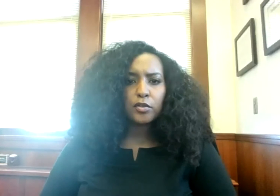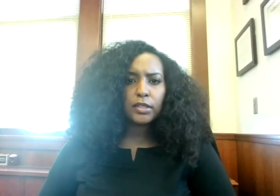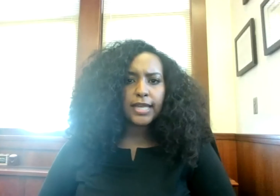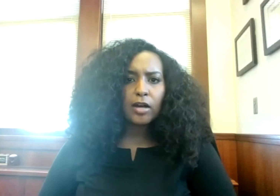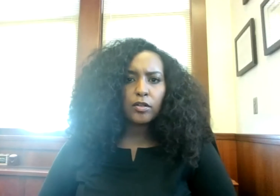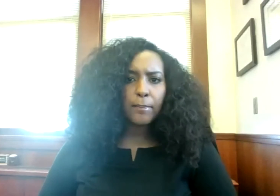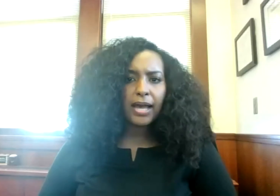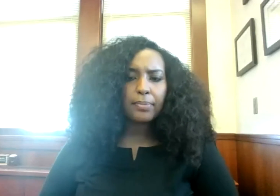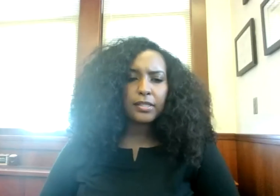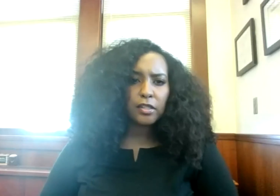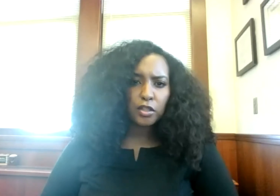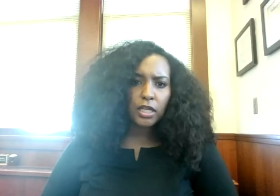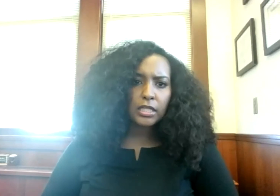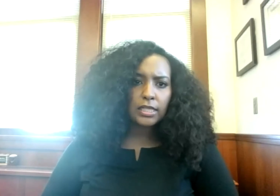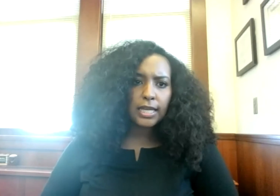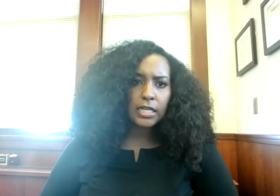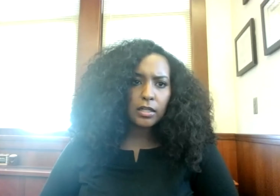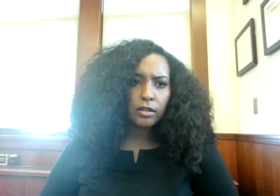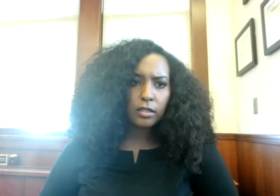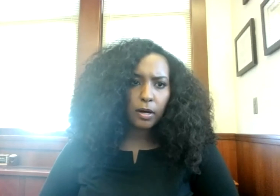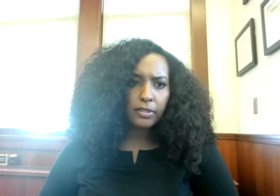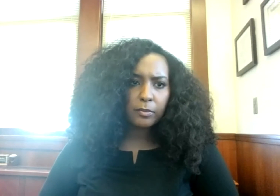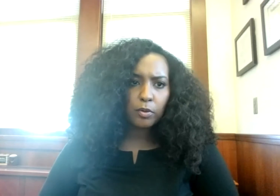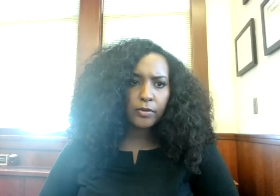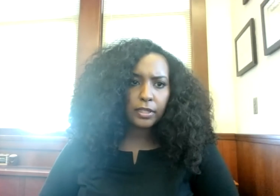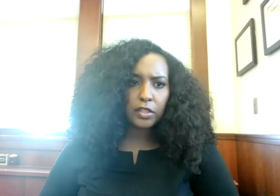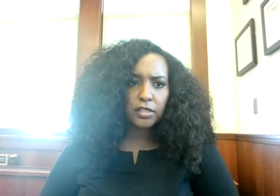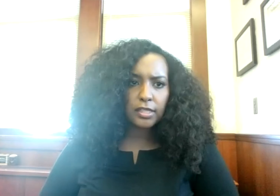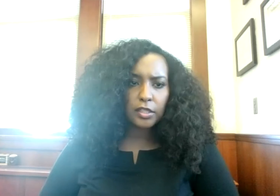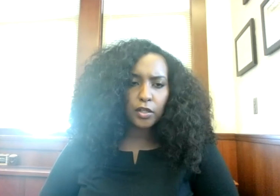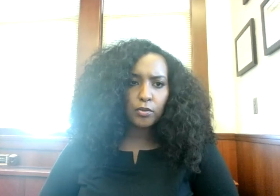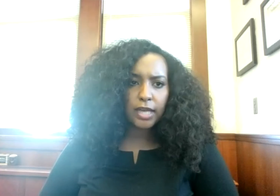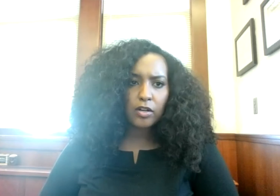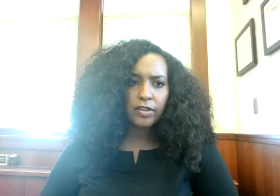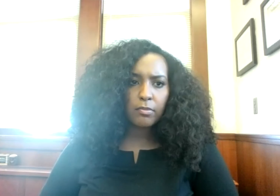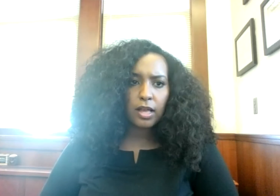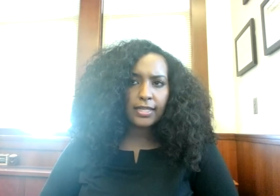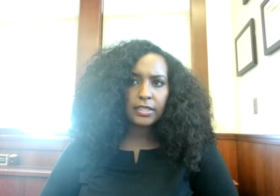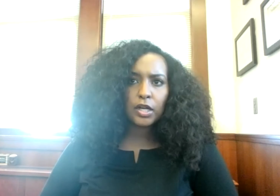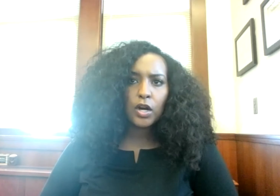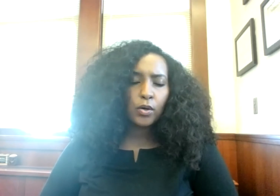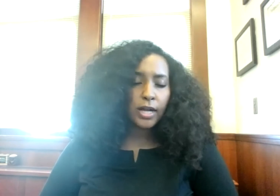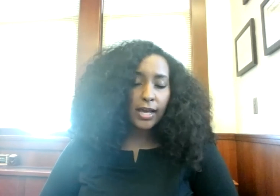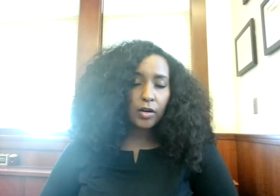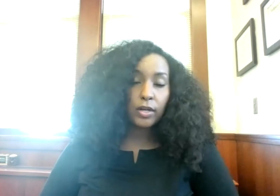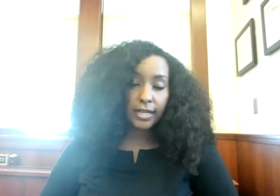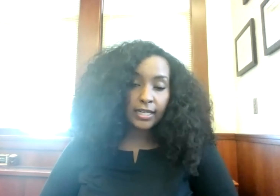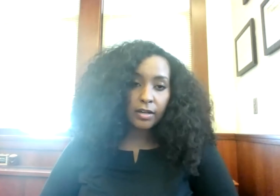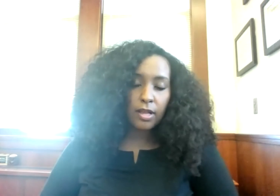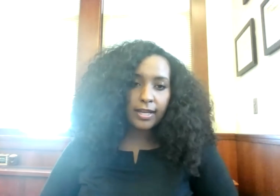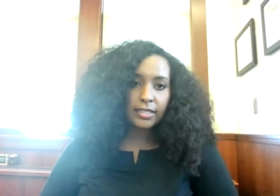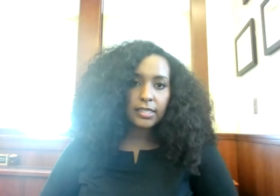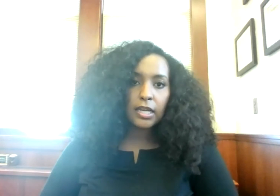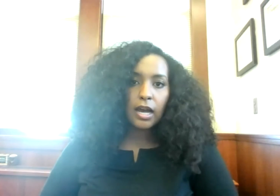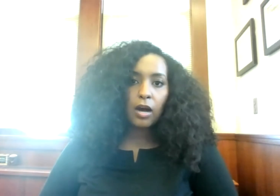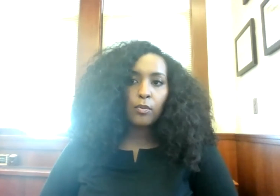We have not drilled down by positions in the Department of Employee Relations as to who is out of compliance or not, or